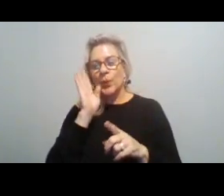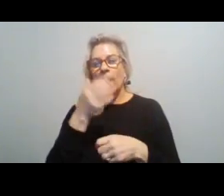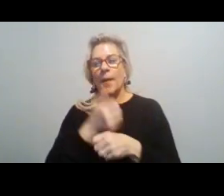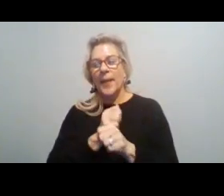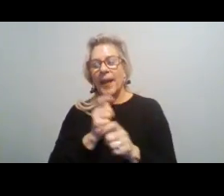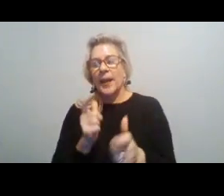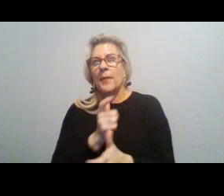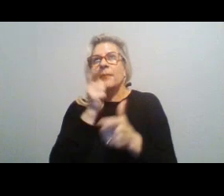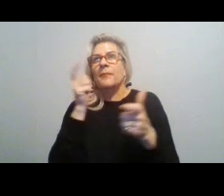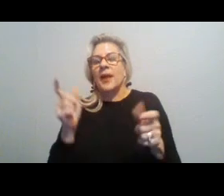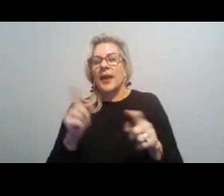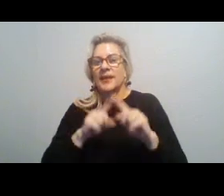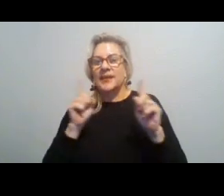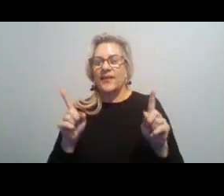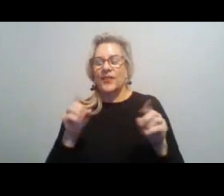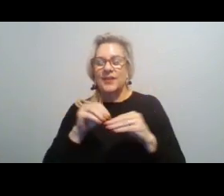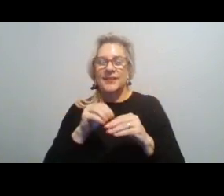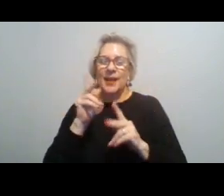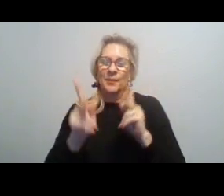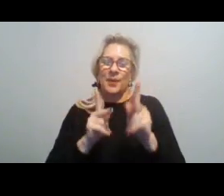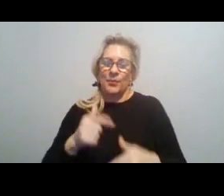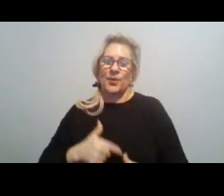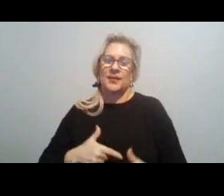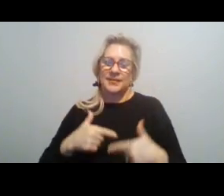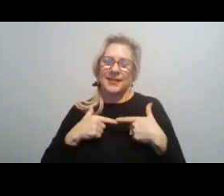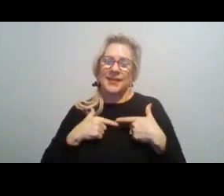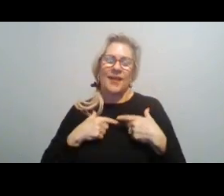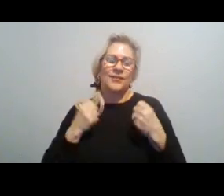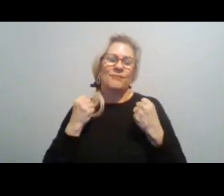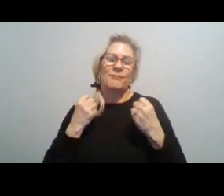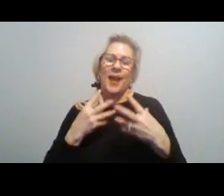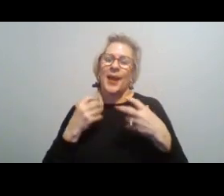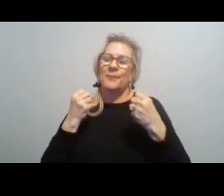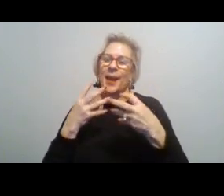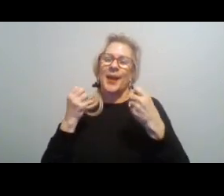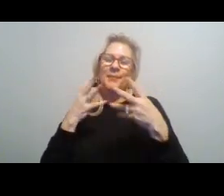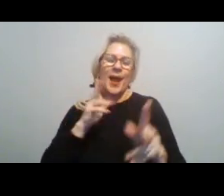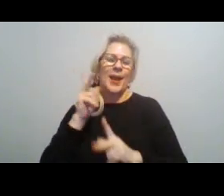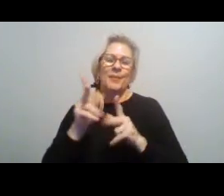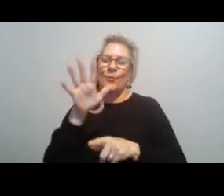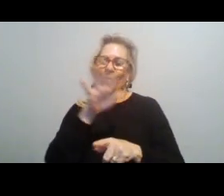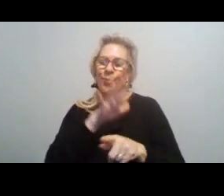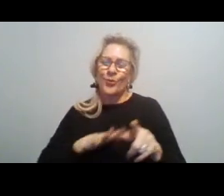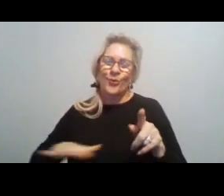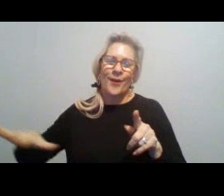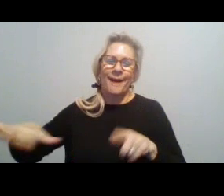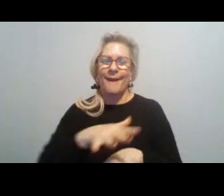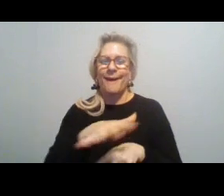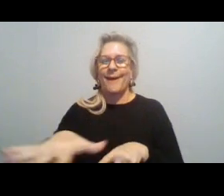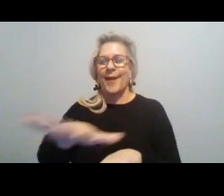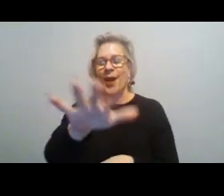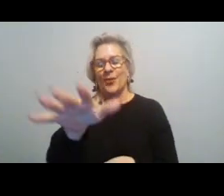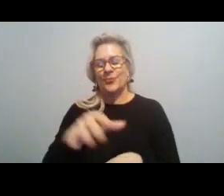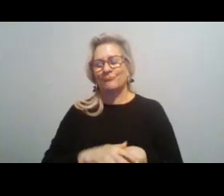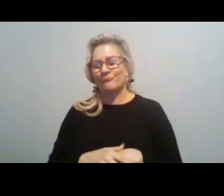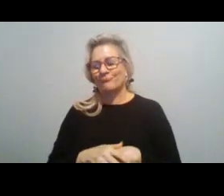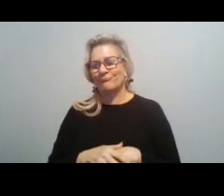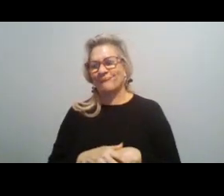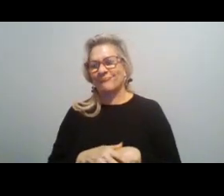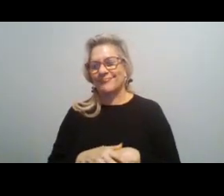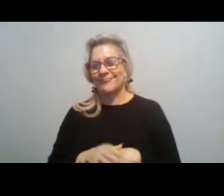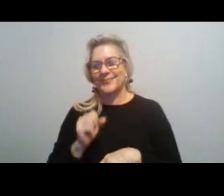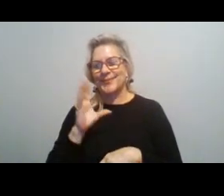huge difference in the lives and livelihoods of thousands of people throughout the AMBAG region.